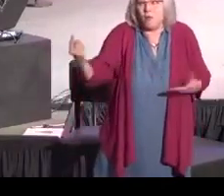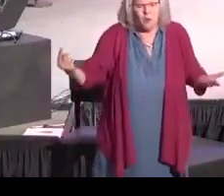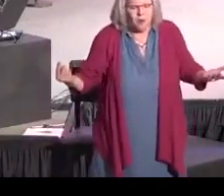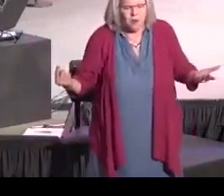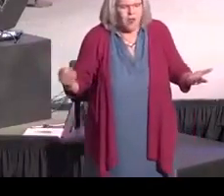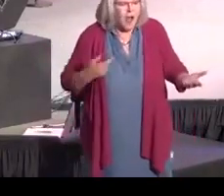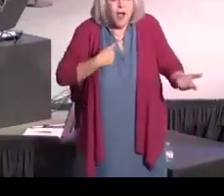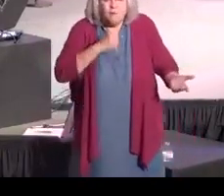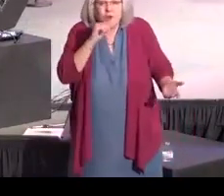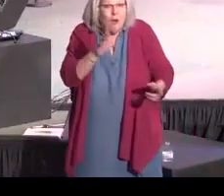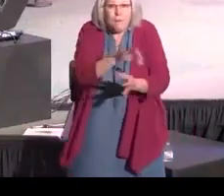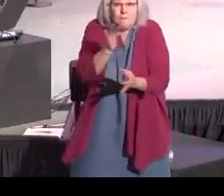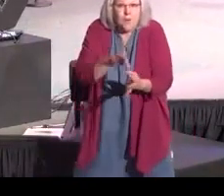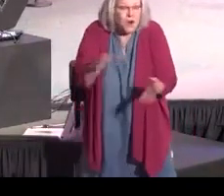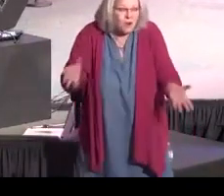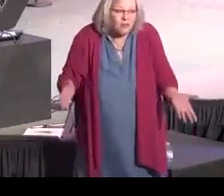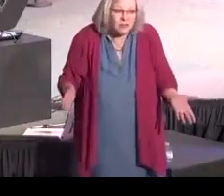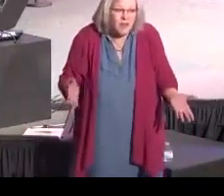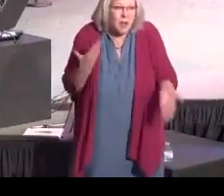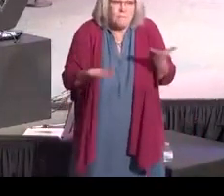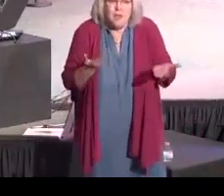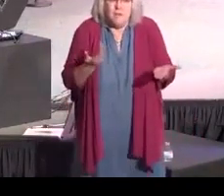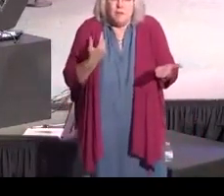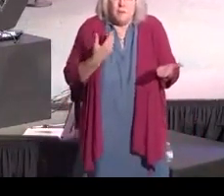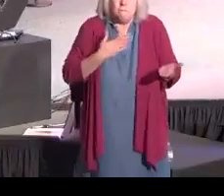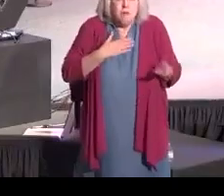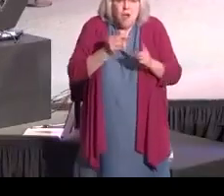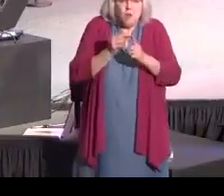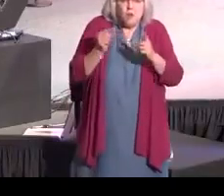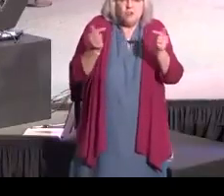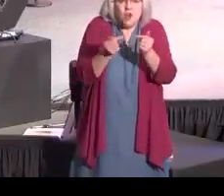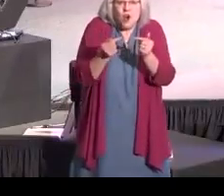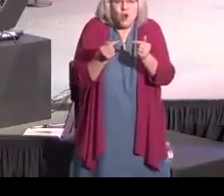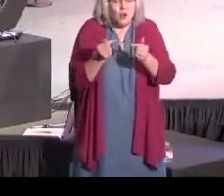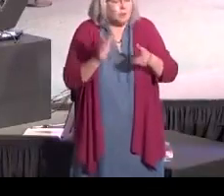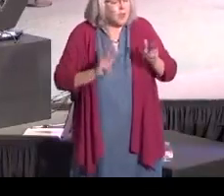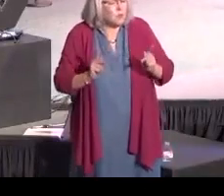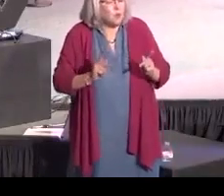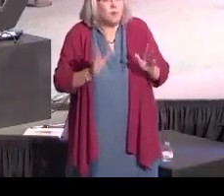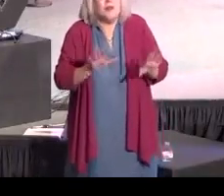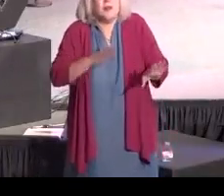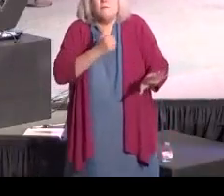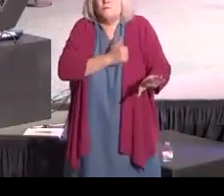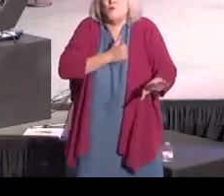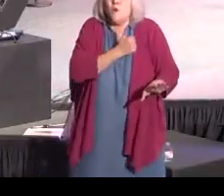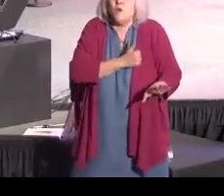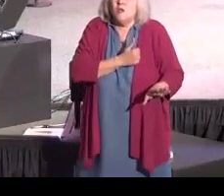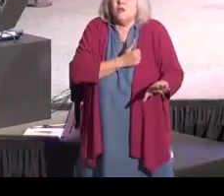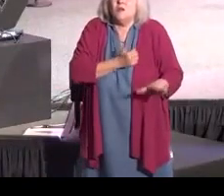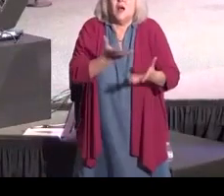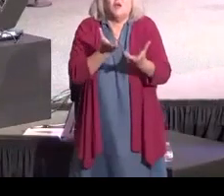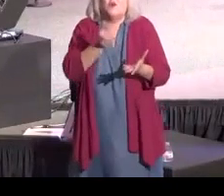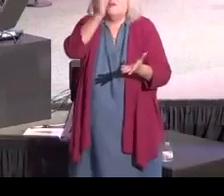things along the way somewhere that may have hurt people, but I will tell you, I want God to use my words.